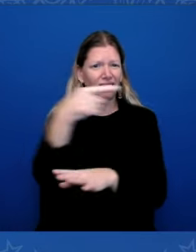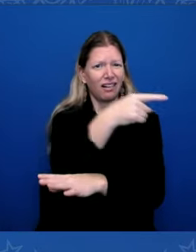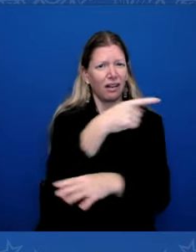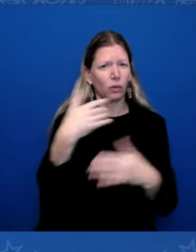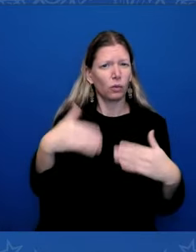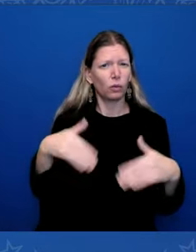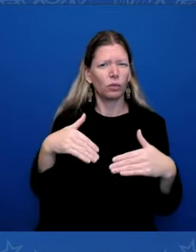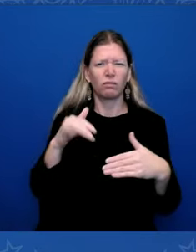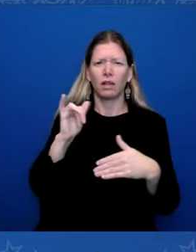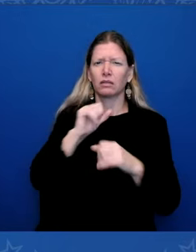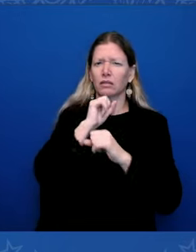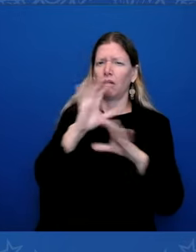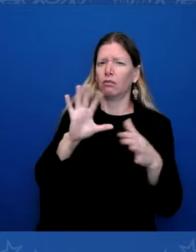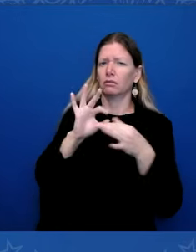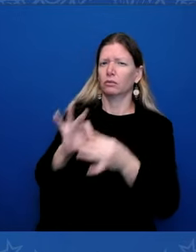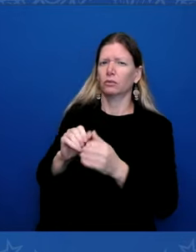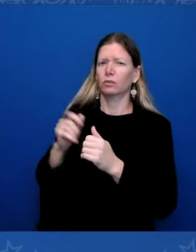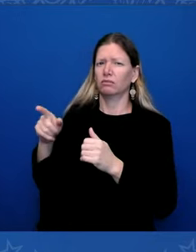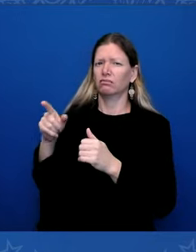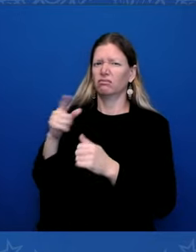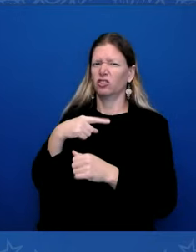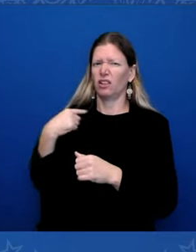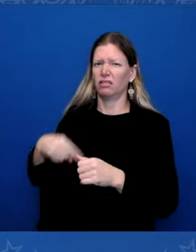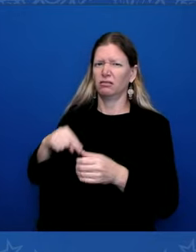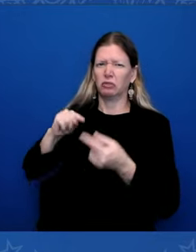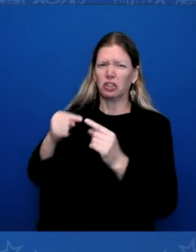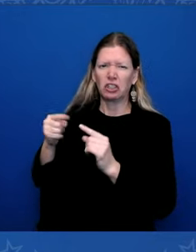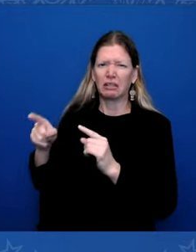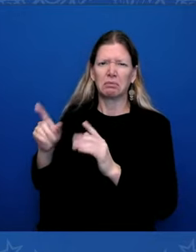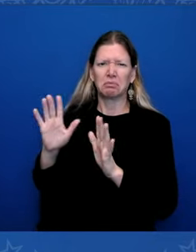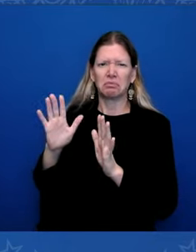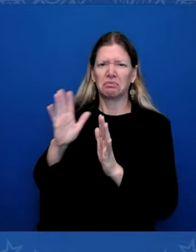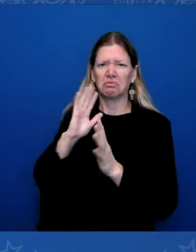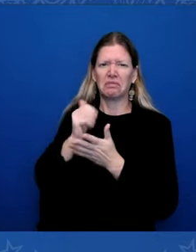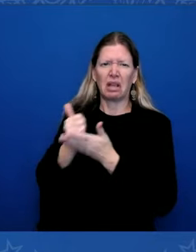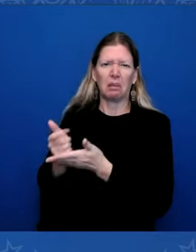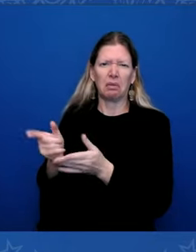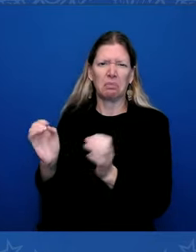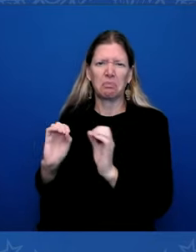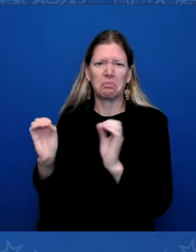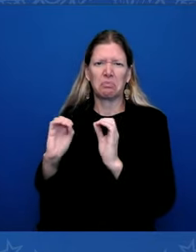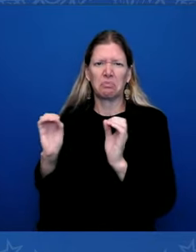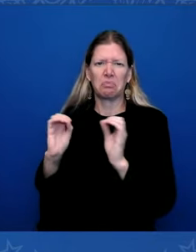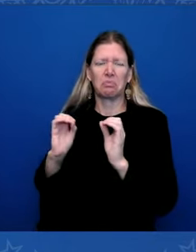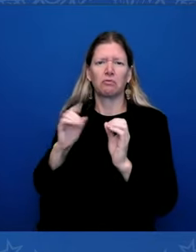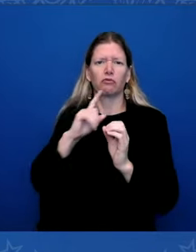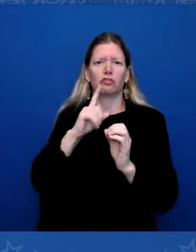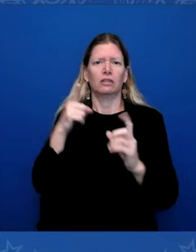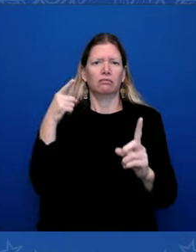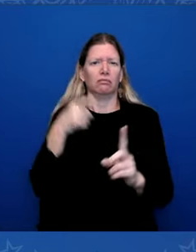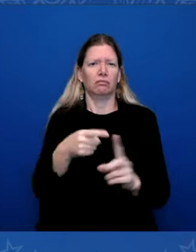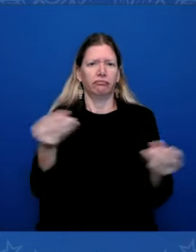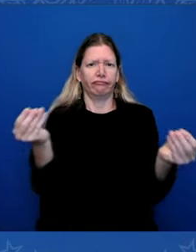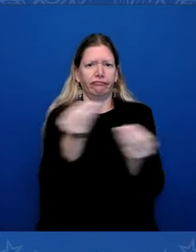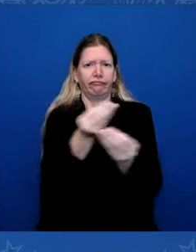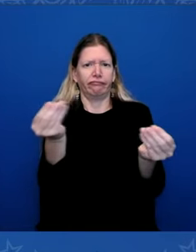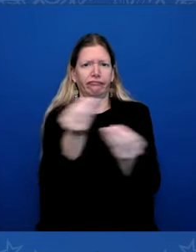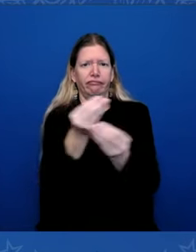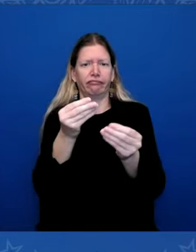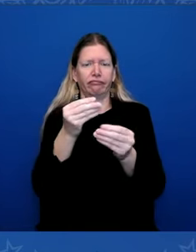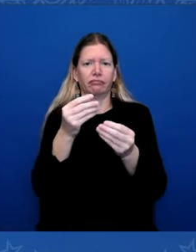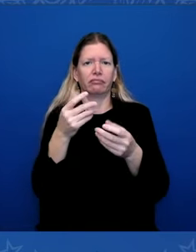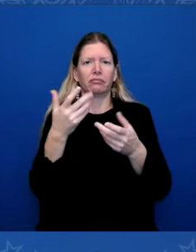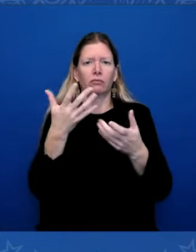can succeed economically and grow. Look. My thesis has been from the beginning, both domestically